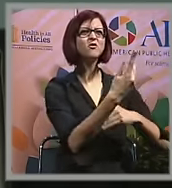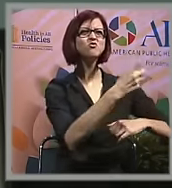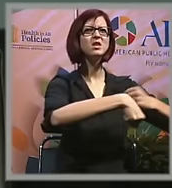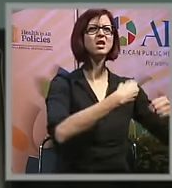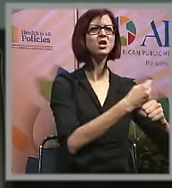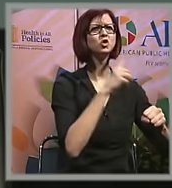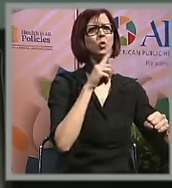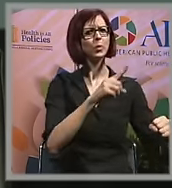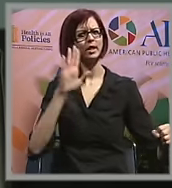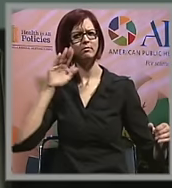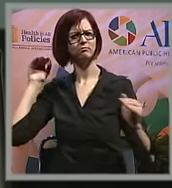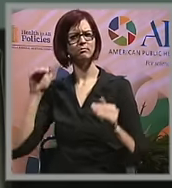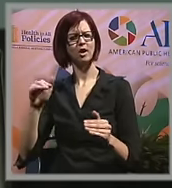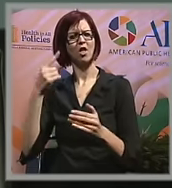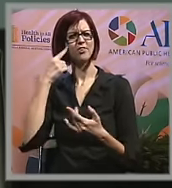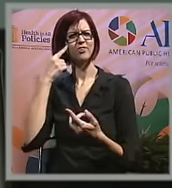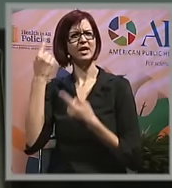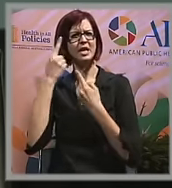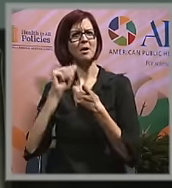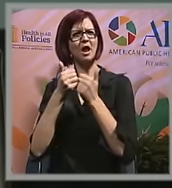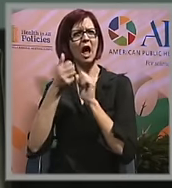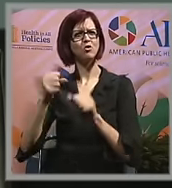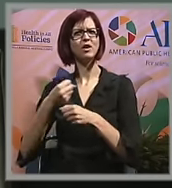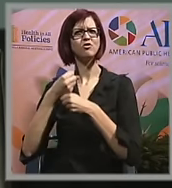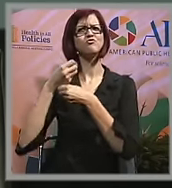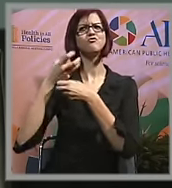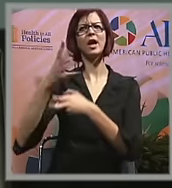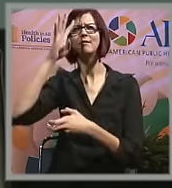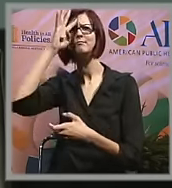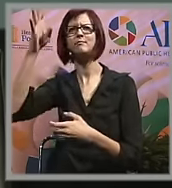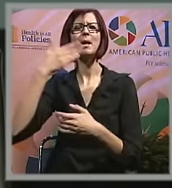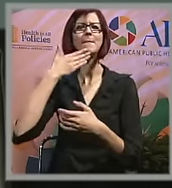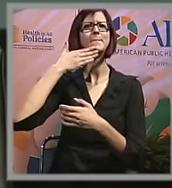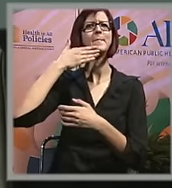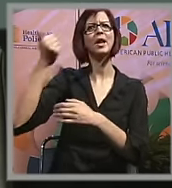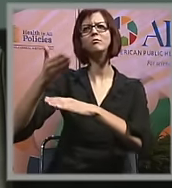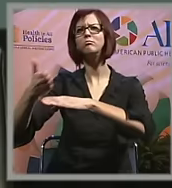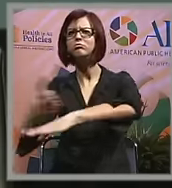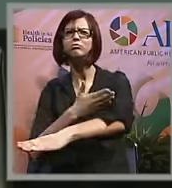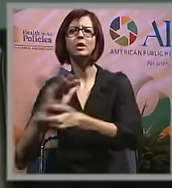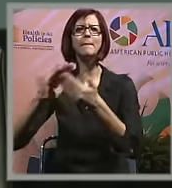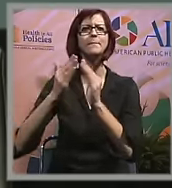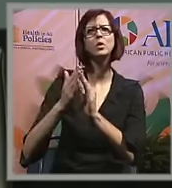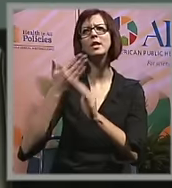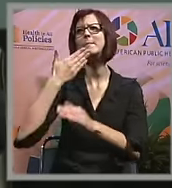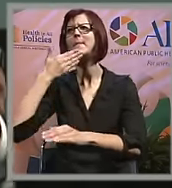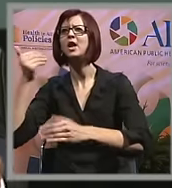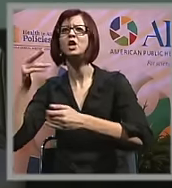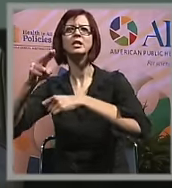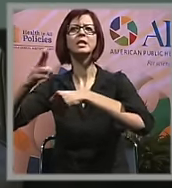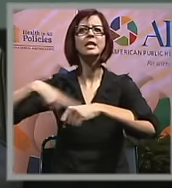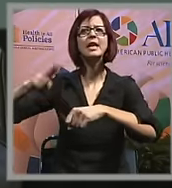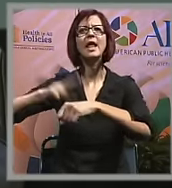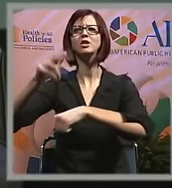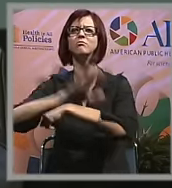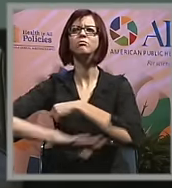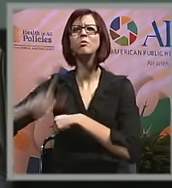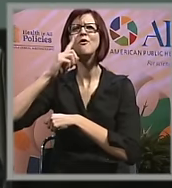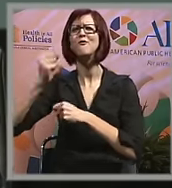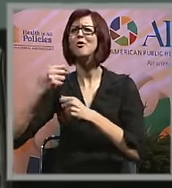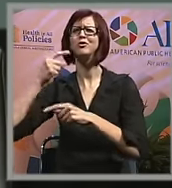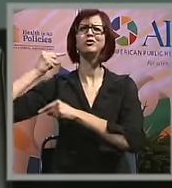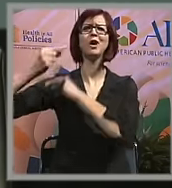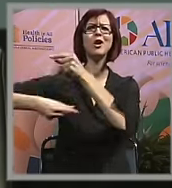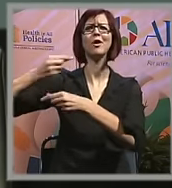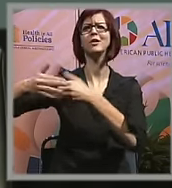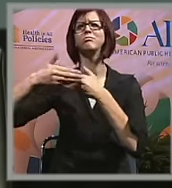you're thinking about how you can create a better community, a better nation for many years to come and generations to